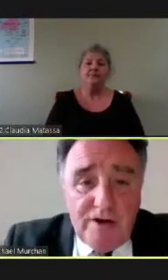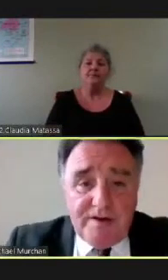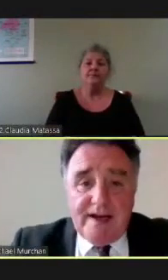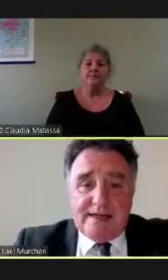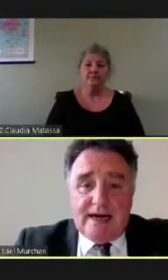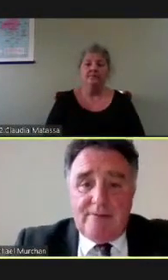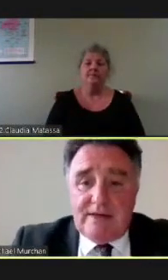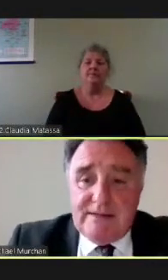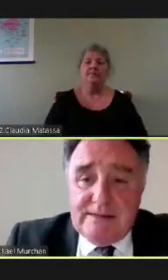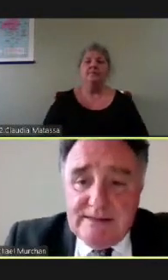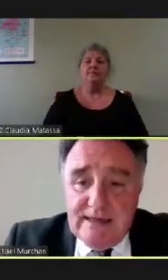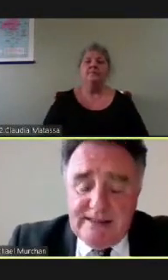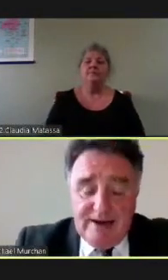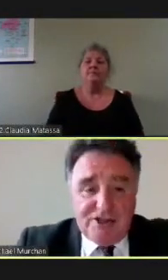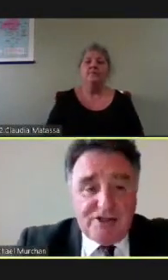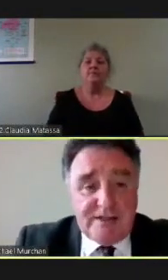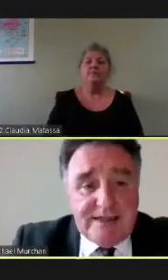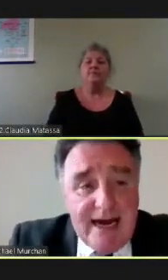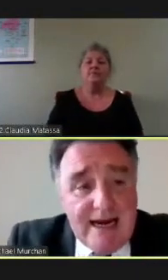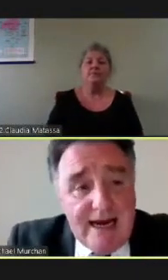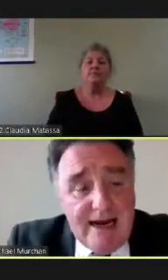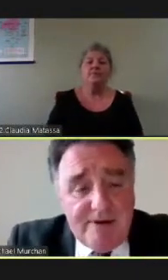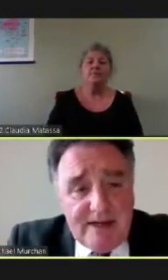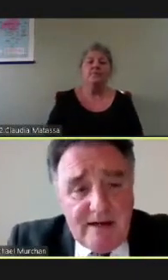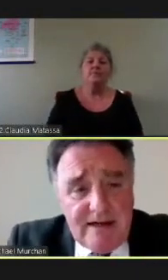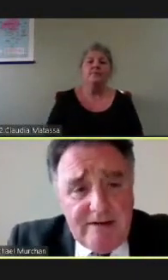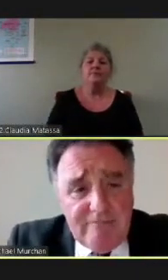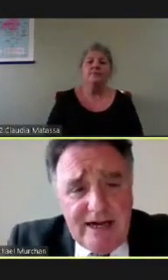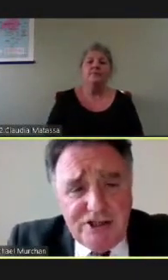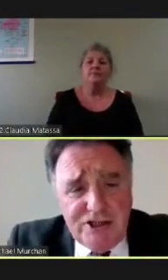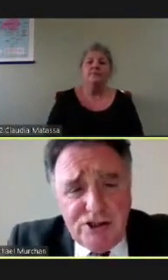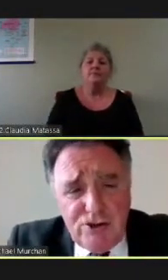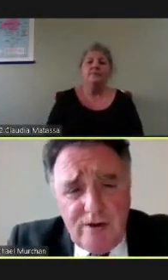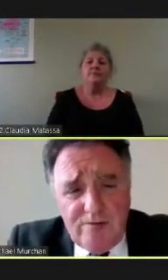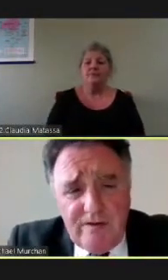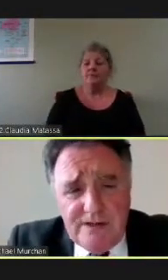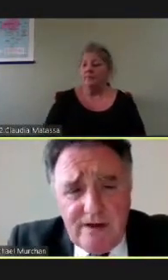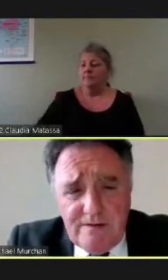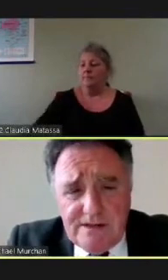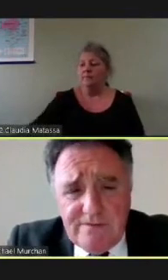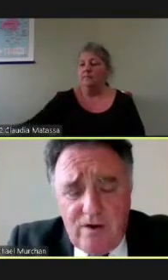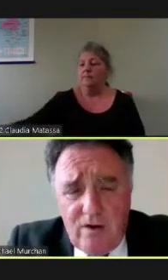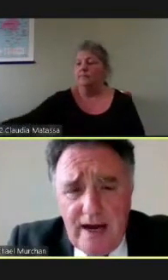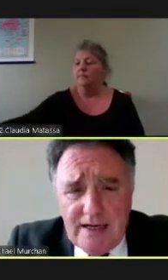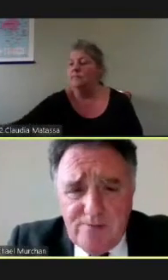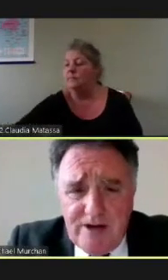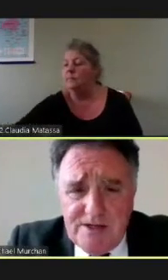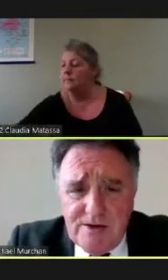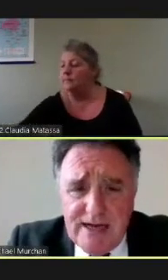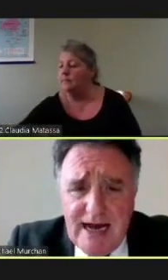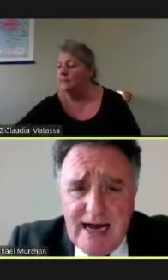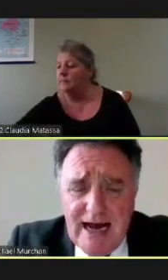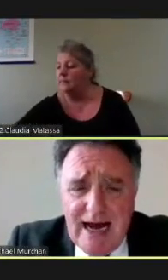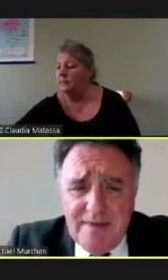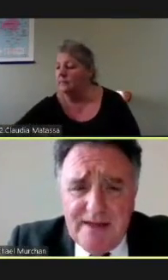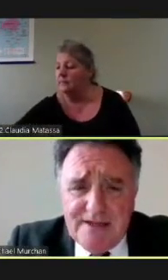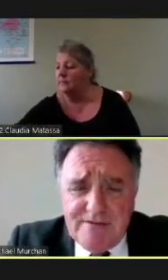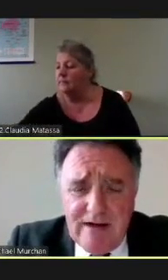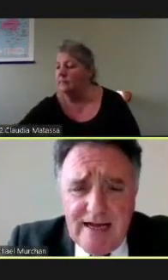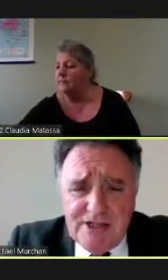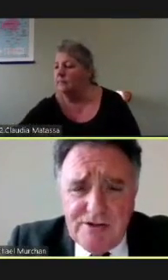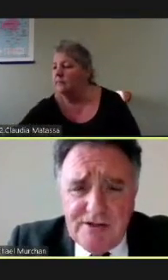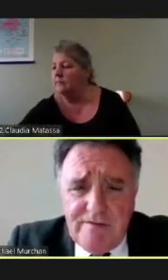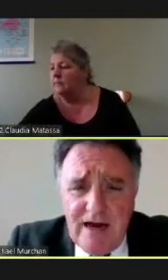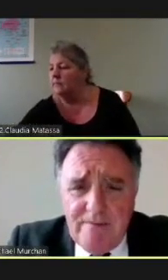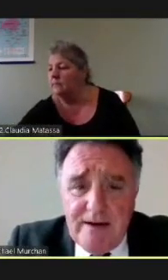There's a few other things I would like to mention today, particularly in relation to improving services for ex-prisoners. And